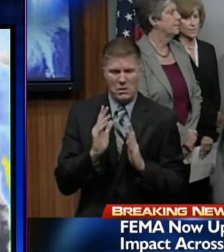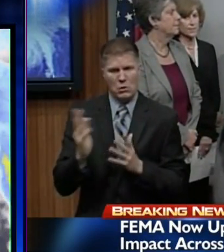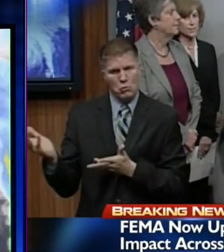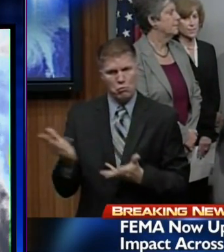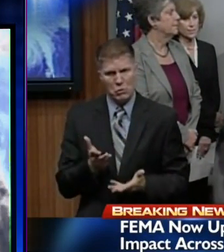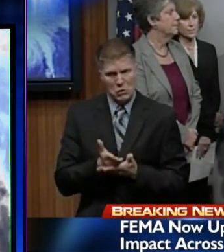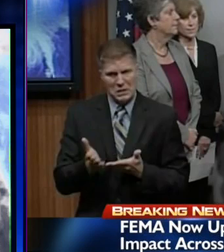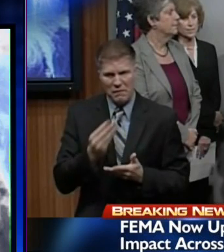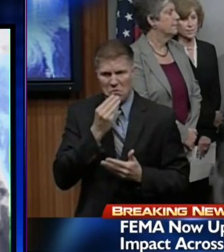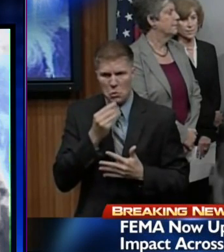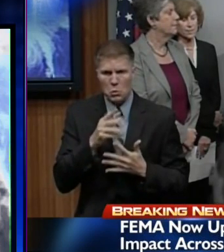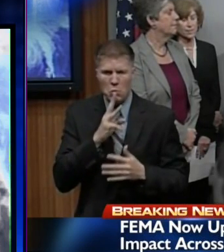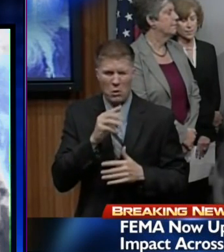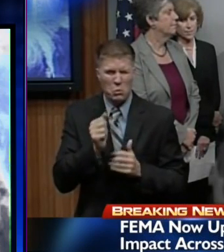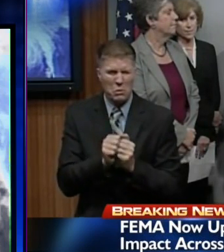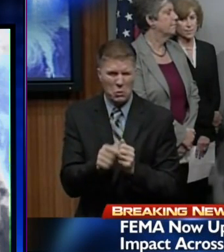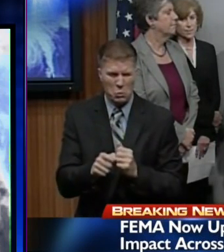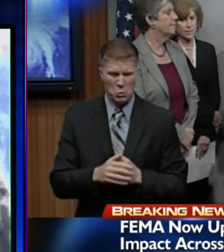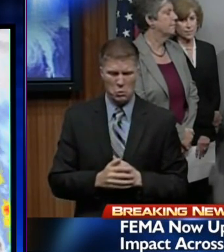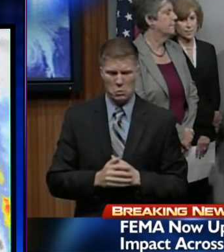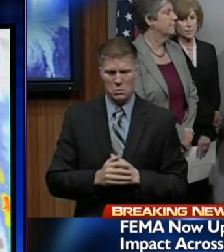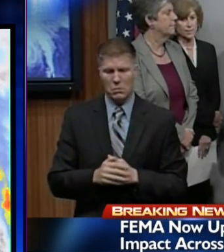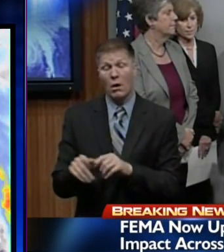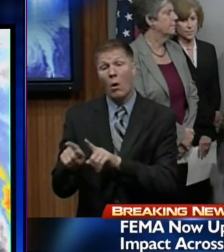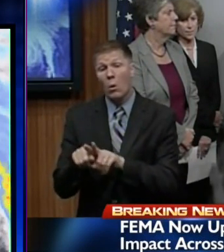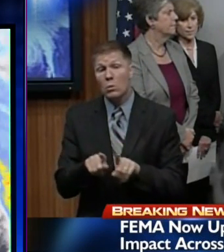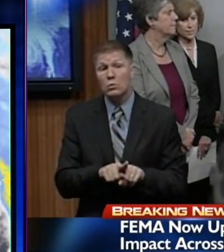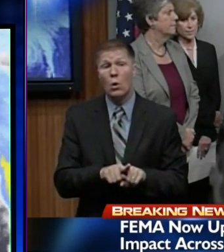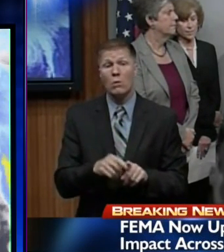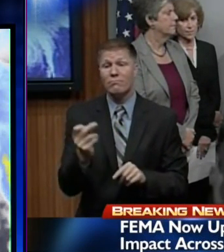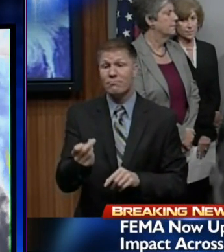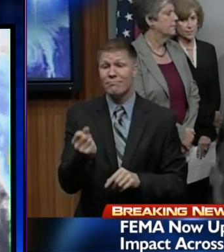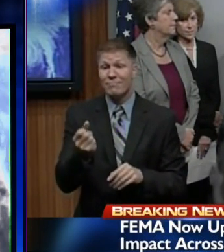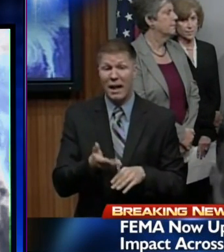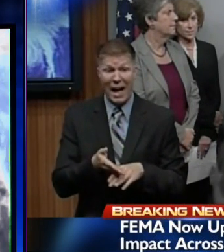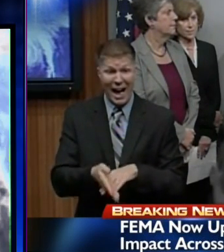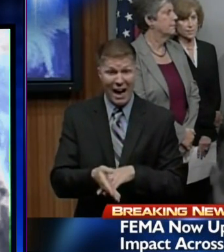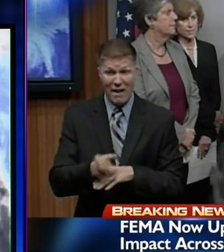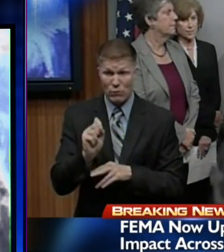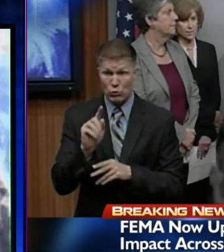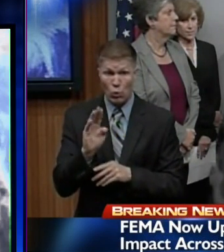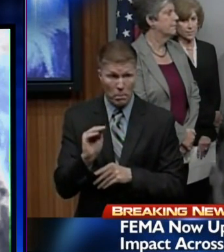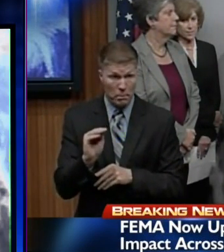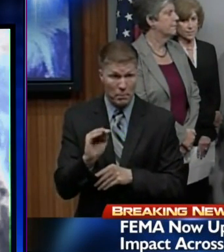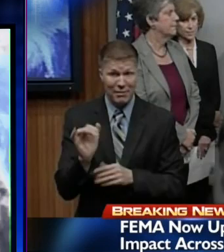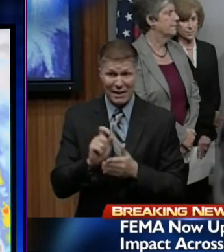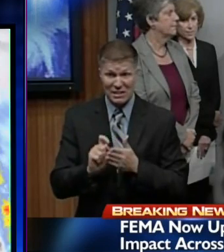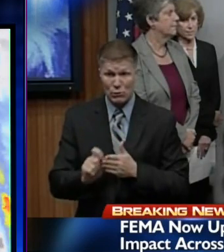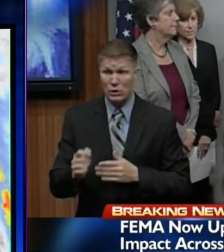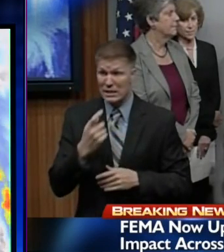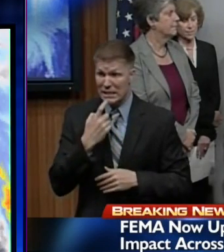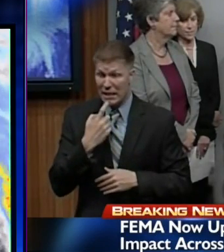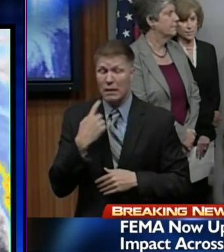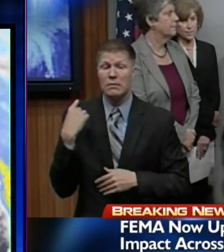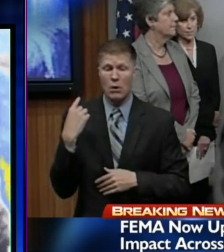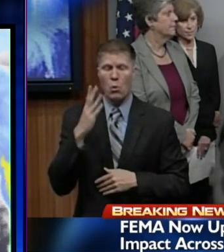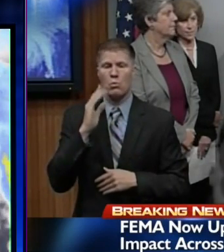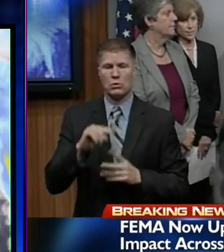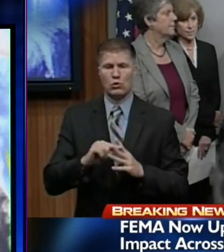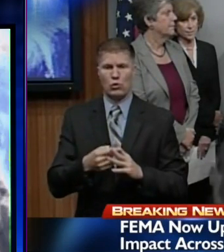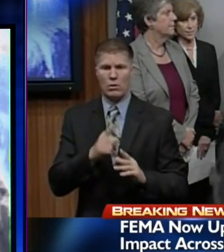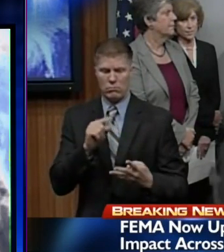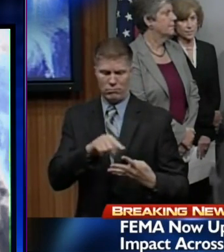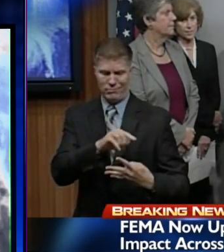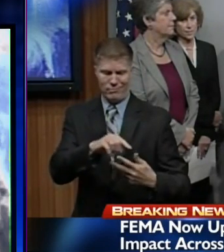you. The other key issue here is in the immediate aftermath of the storm, as the Secretary says, we're going to start the response phase in